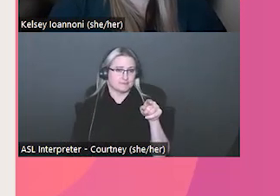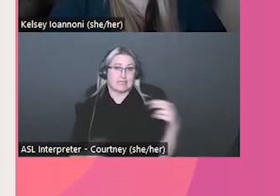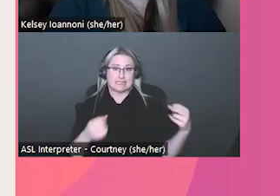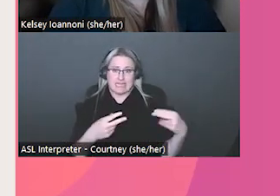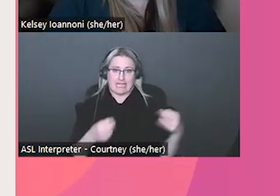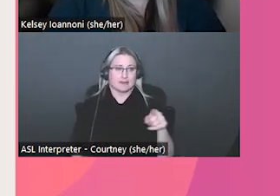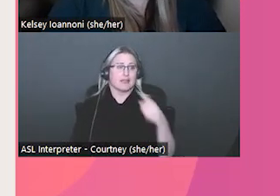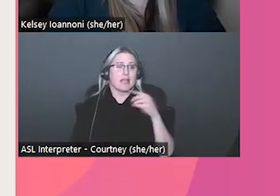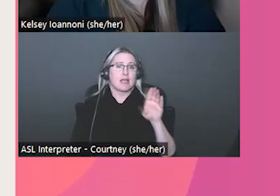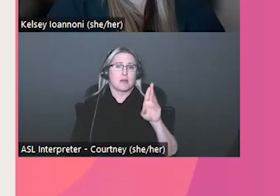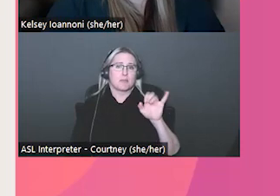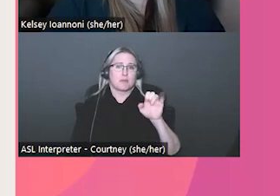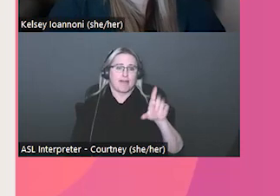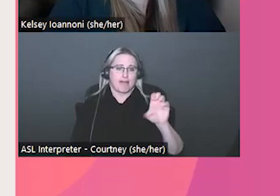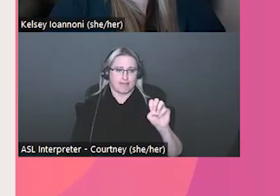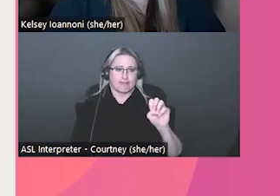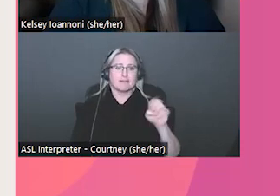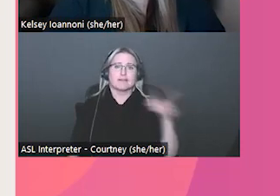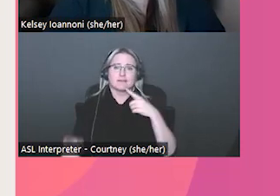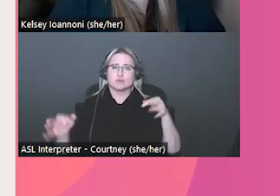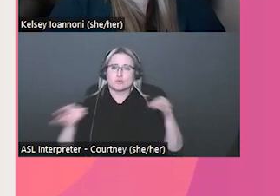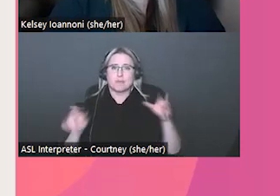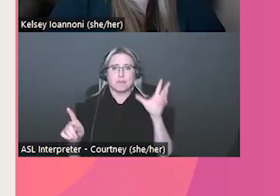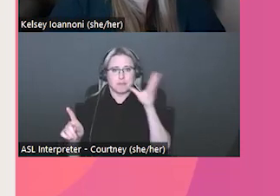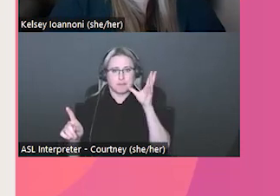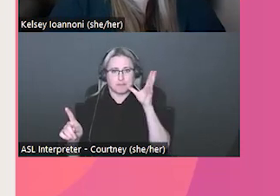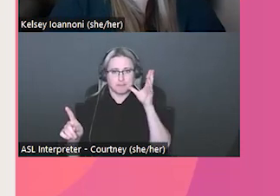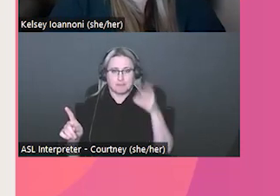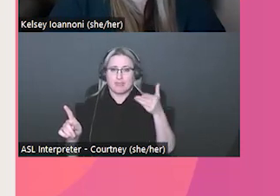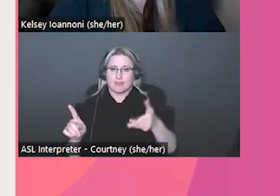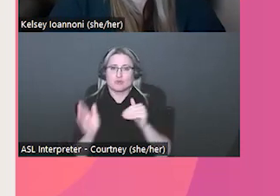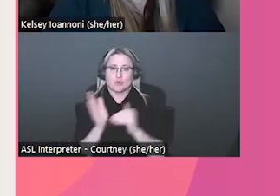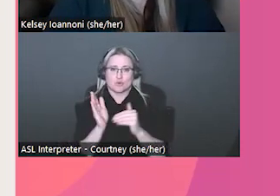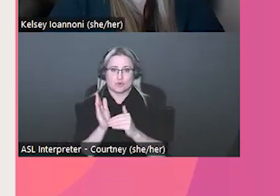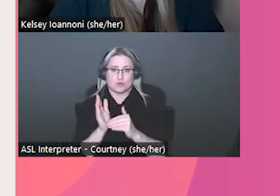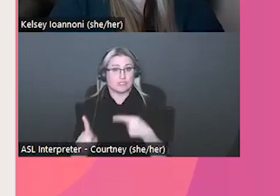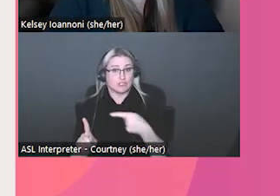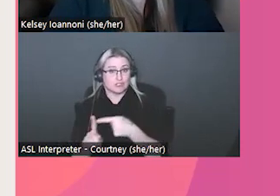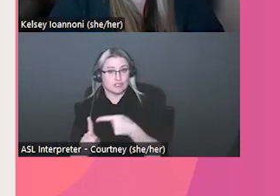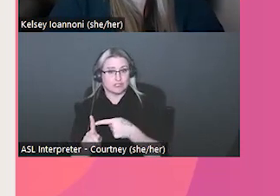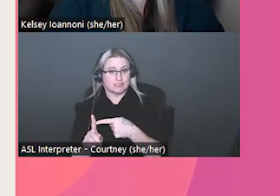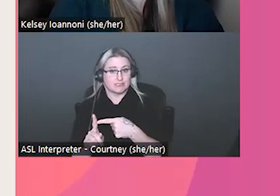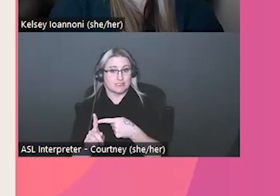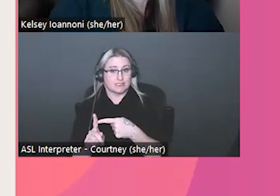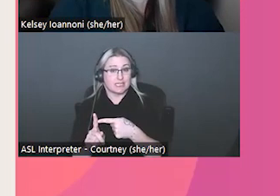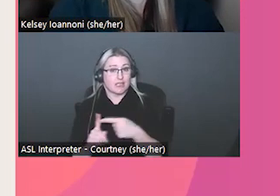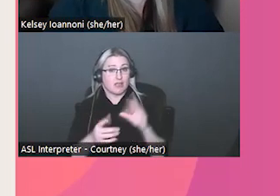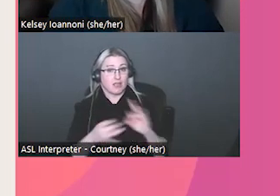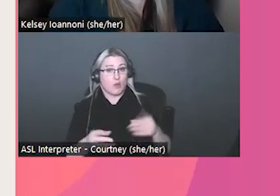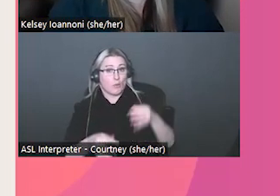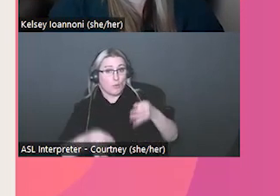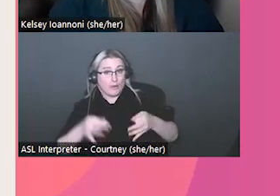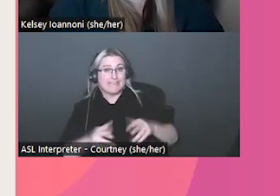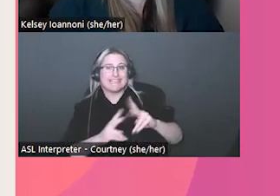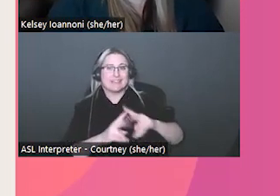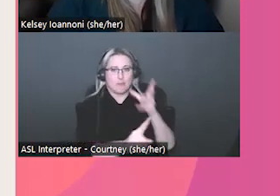you the example of Brielle, who described her mother's presence at her doctor's appointment and how she herself did not need to bring up her weight because either her mother or her doctor